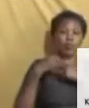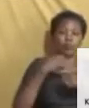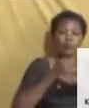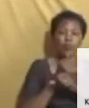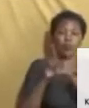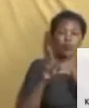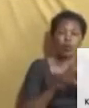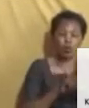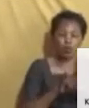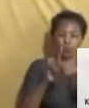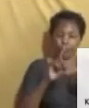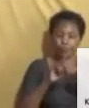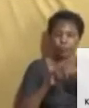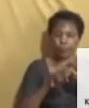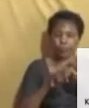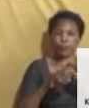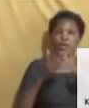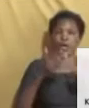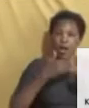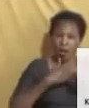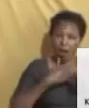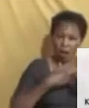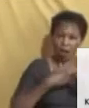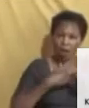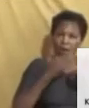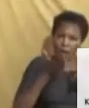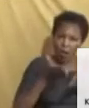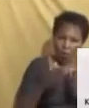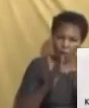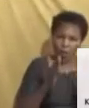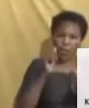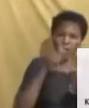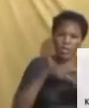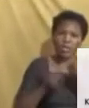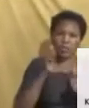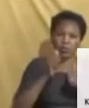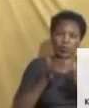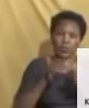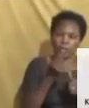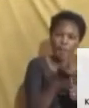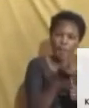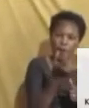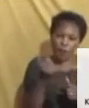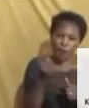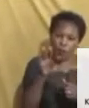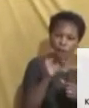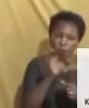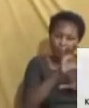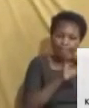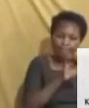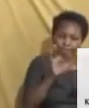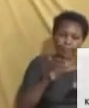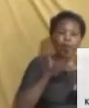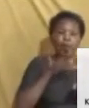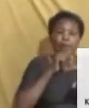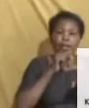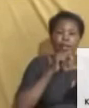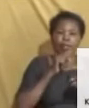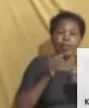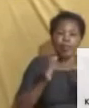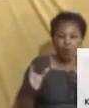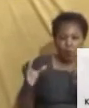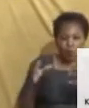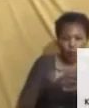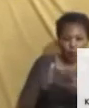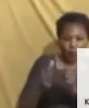there is an oligarchy in which a few select men constitute themselves